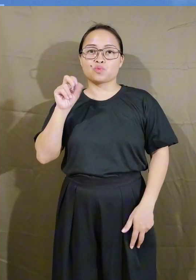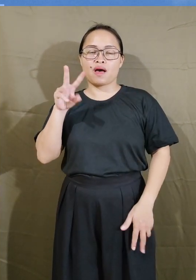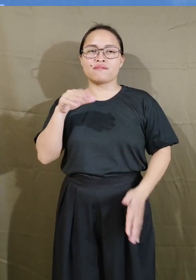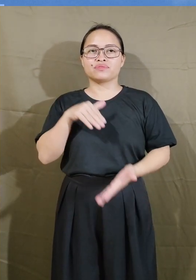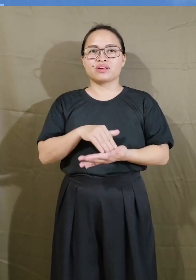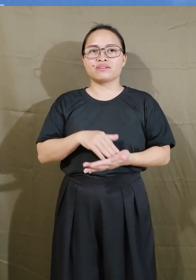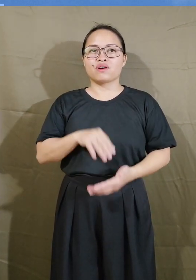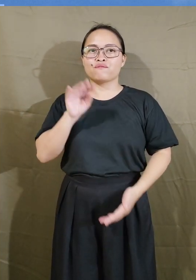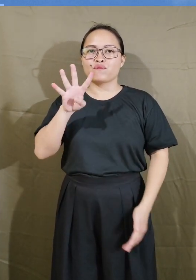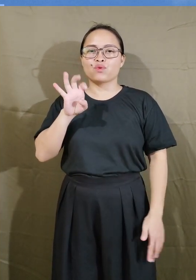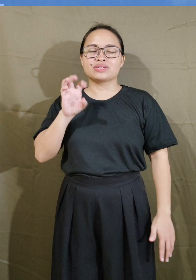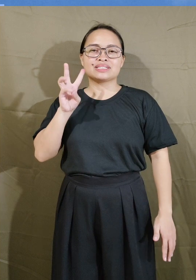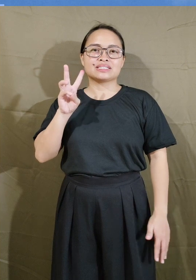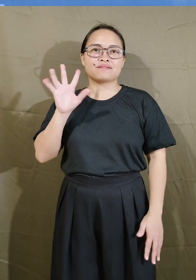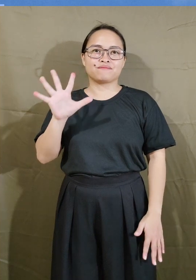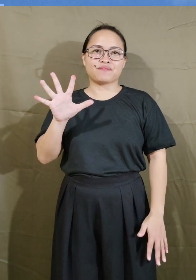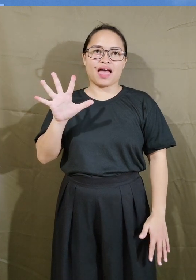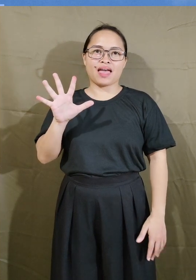Snow has